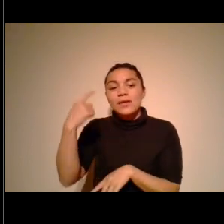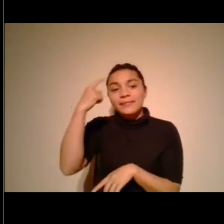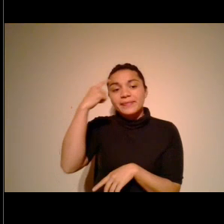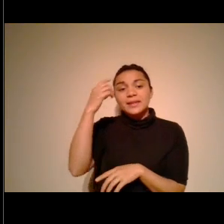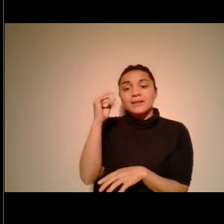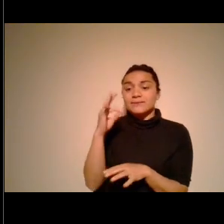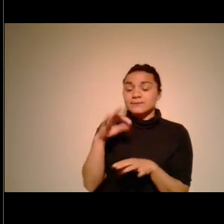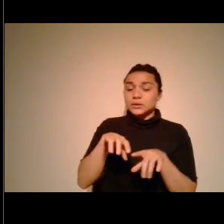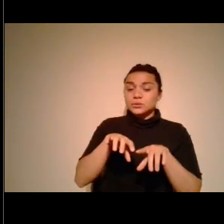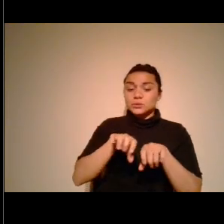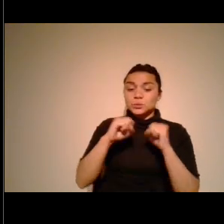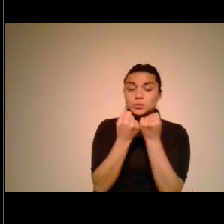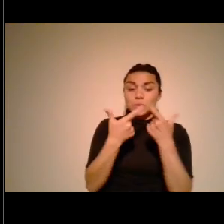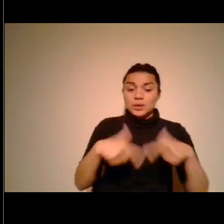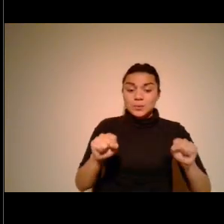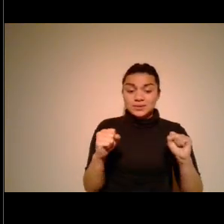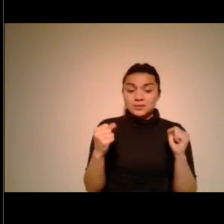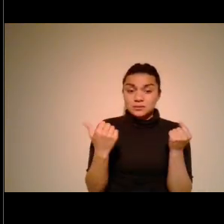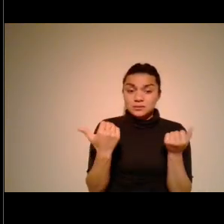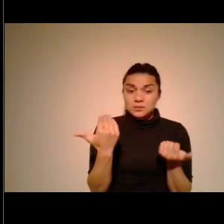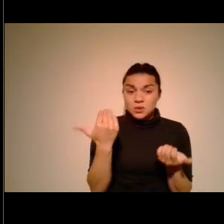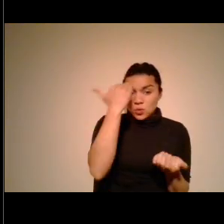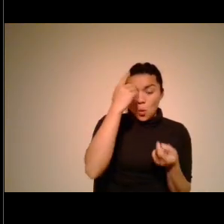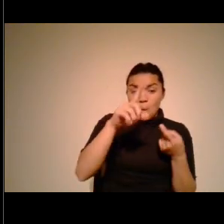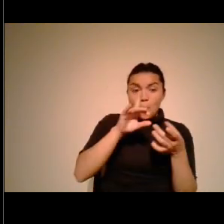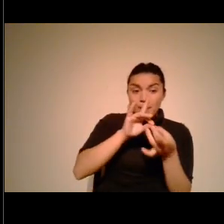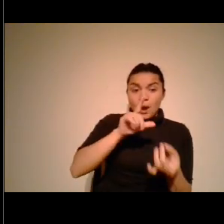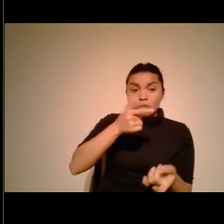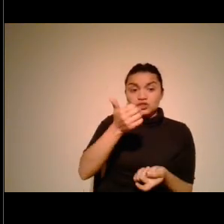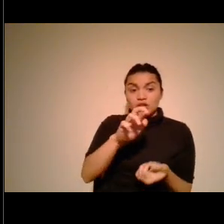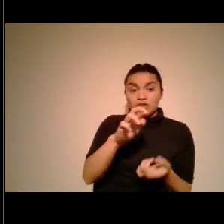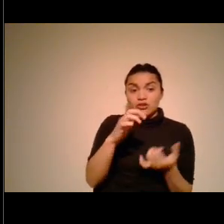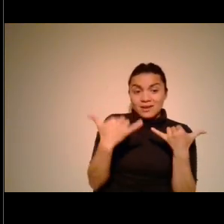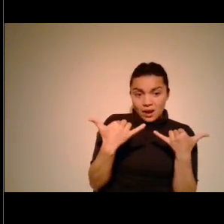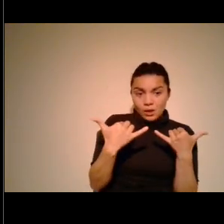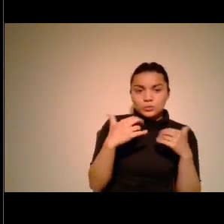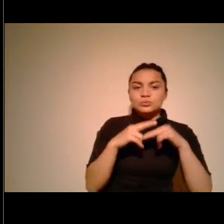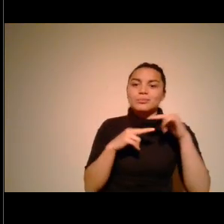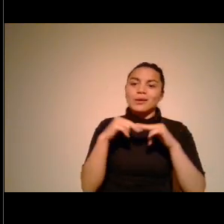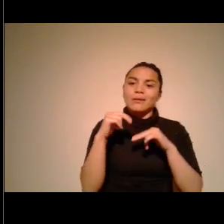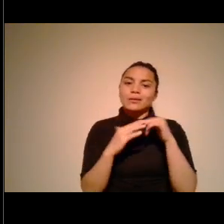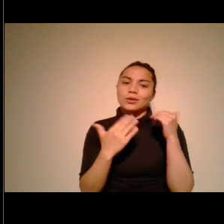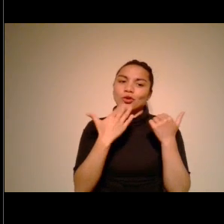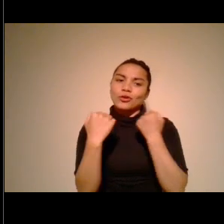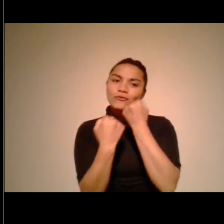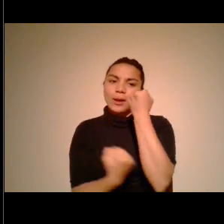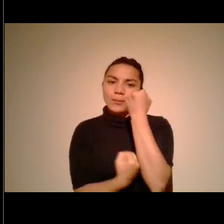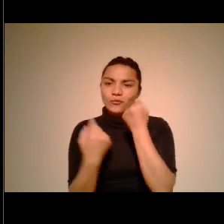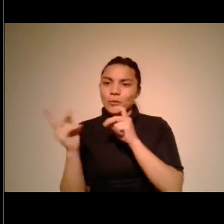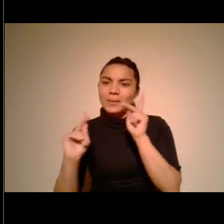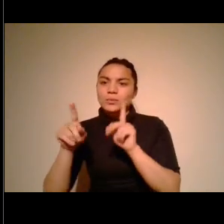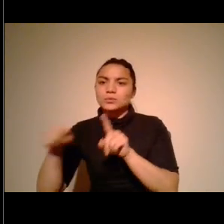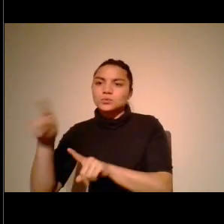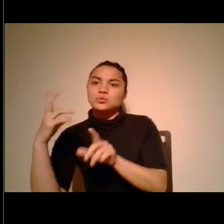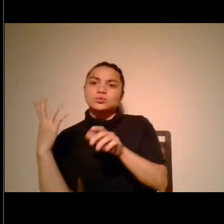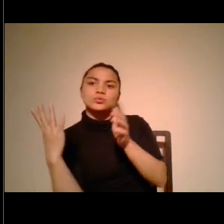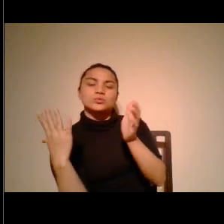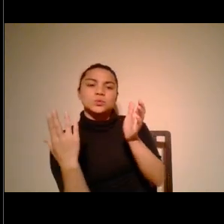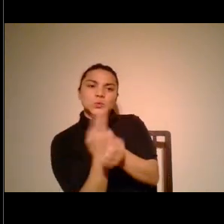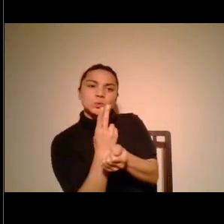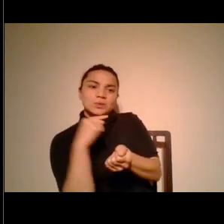right now is to build a framework for other people to sort of hang their research on. And one of the things that